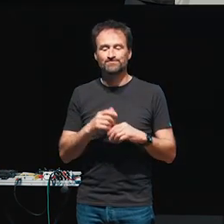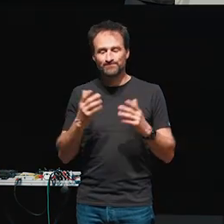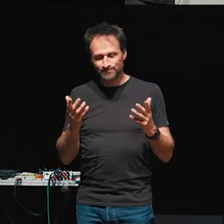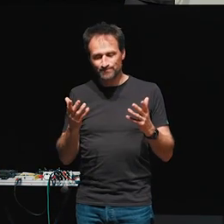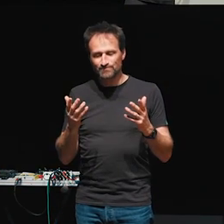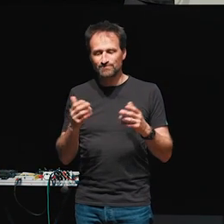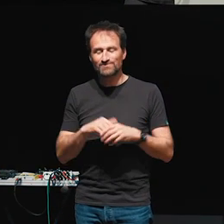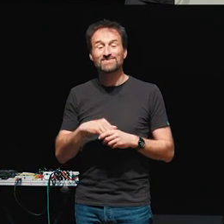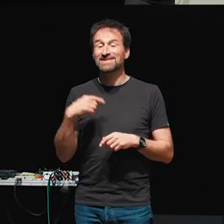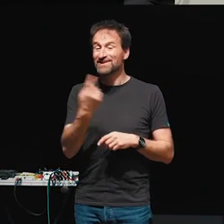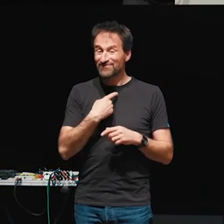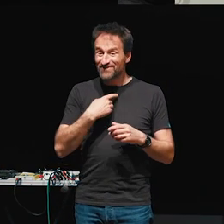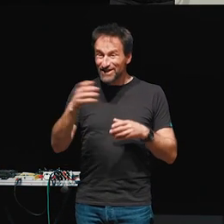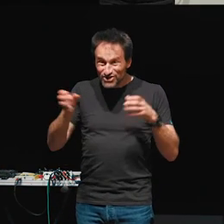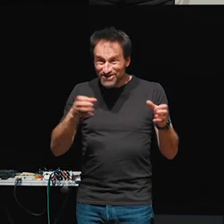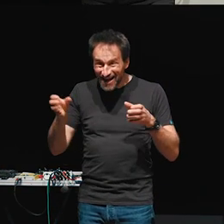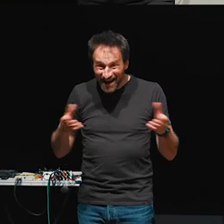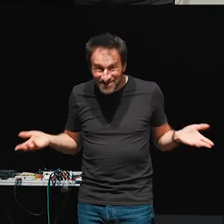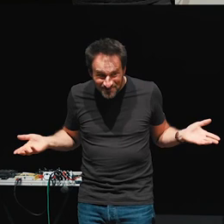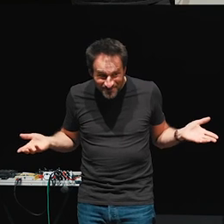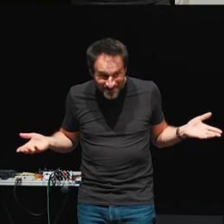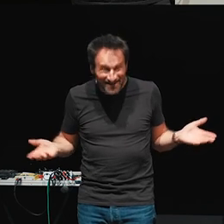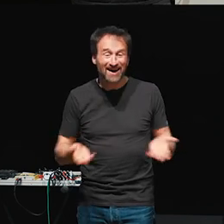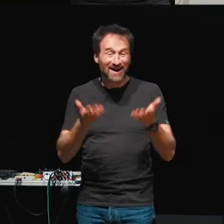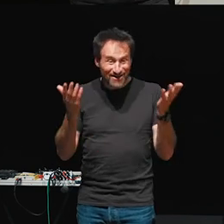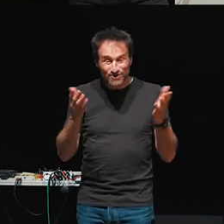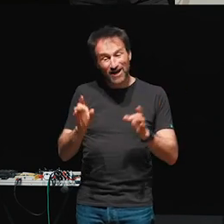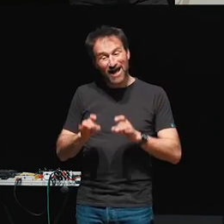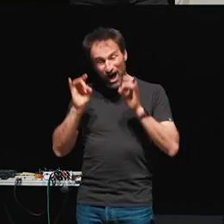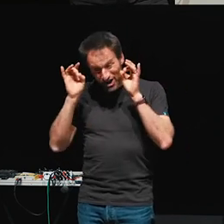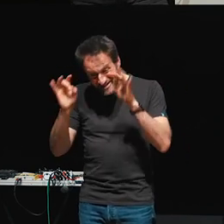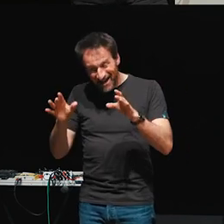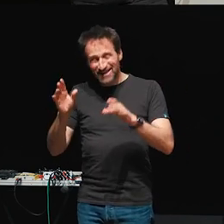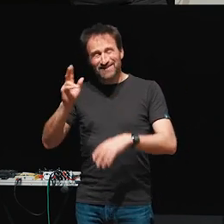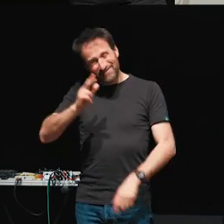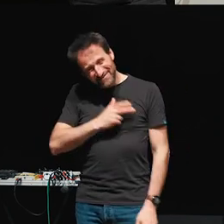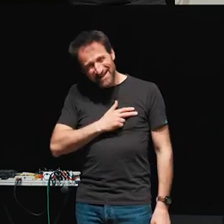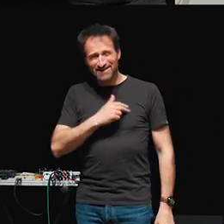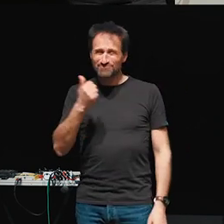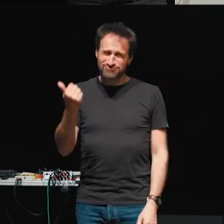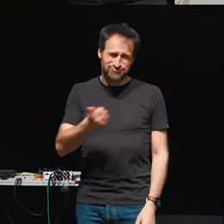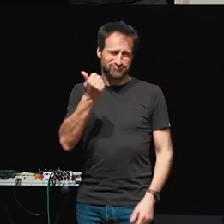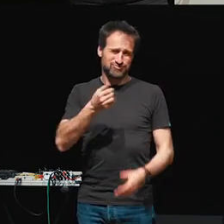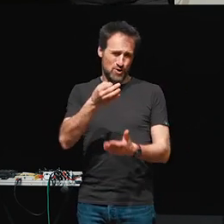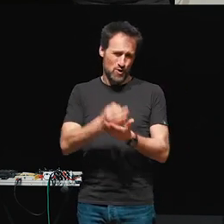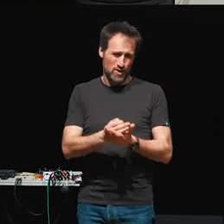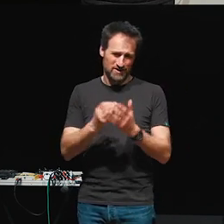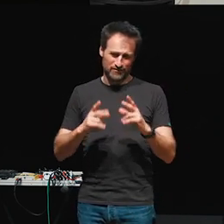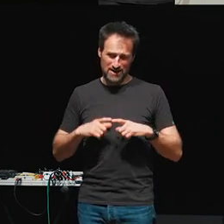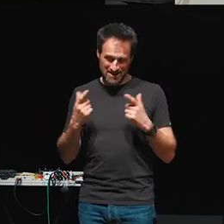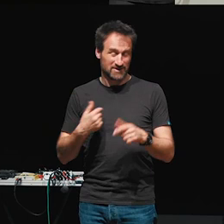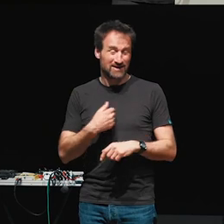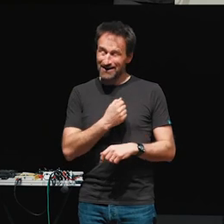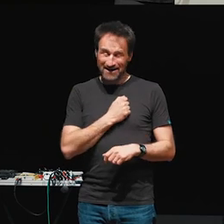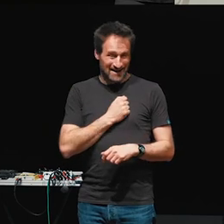I'll just go with this. We are hiring. So Australia is the most awesome place to live ever. I love it so much.